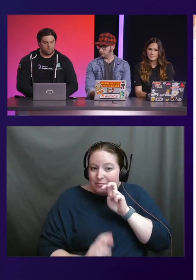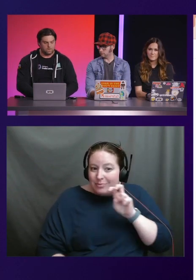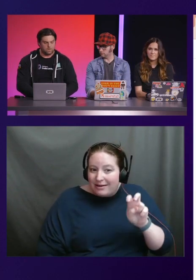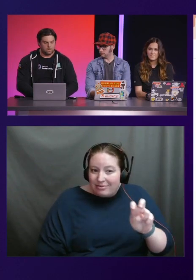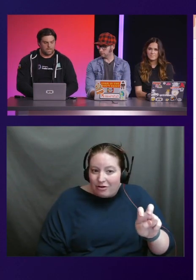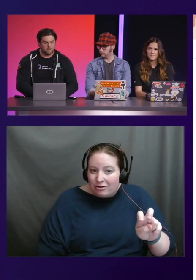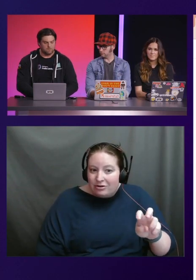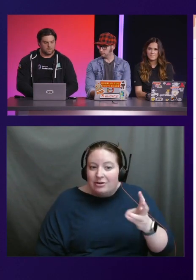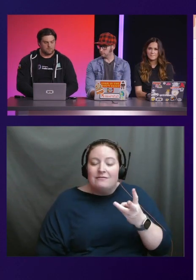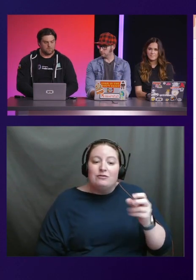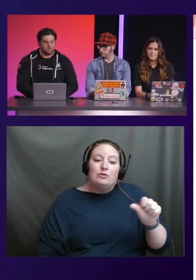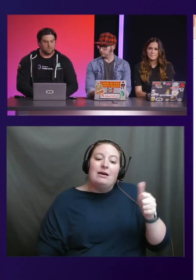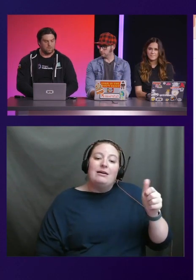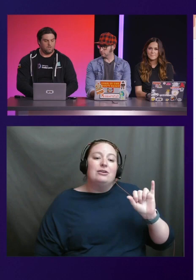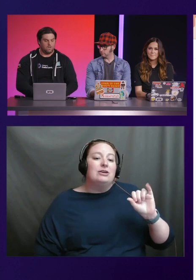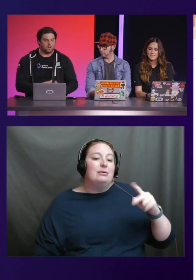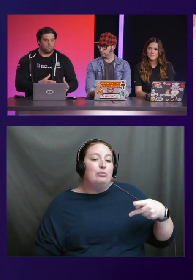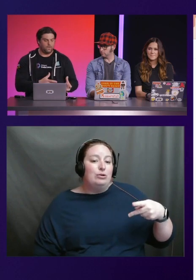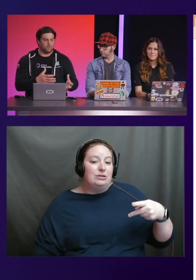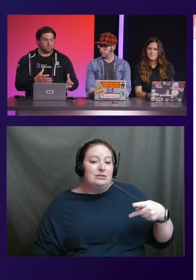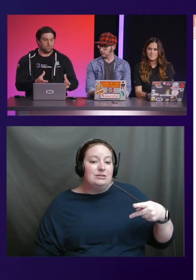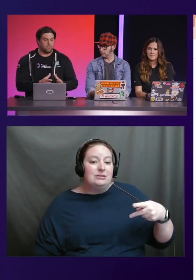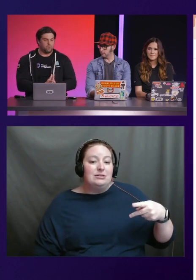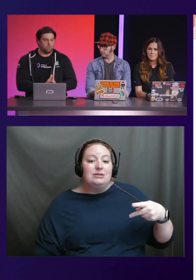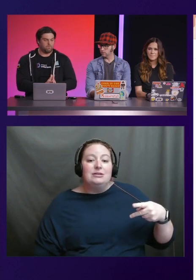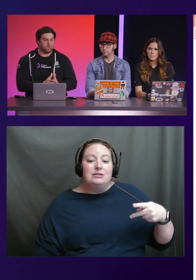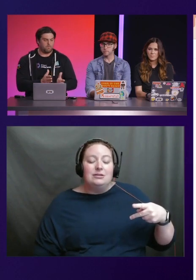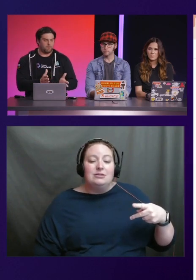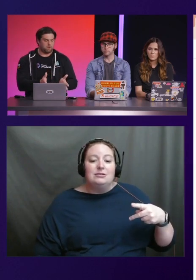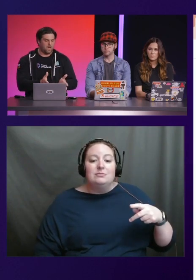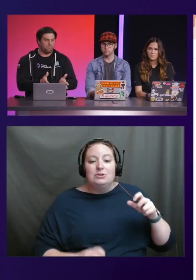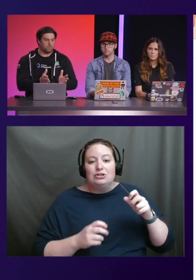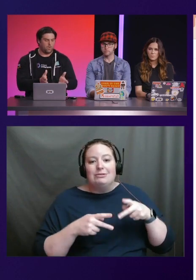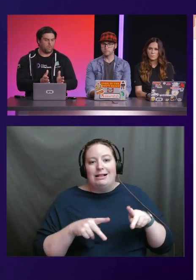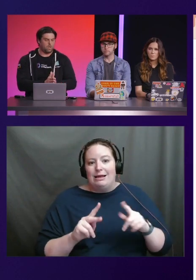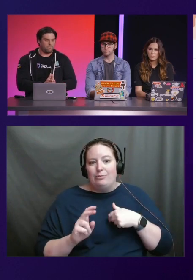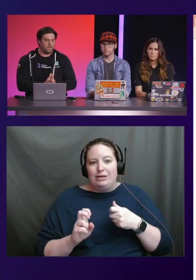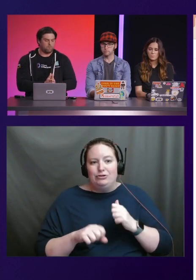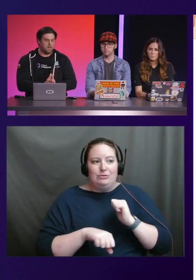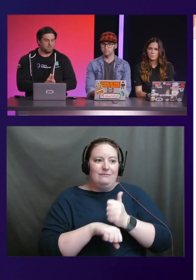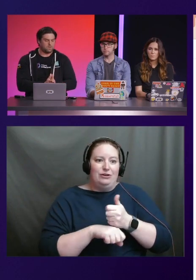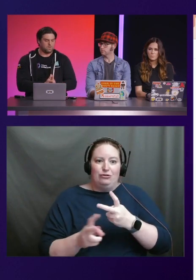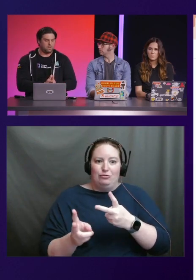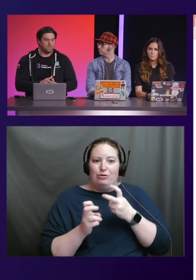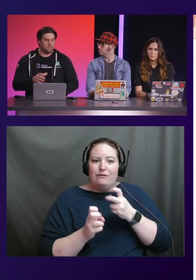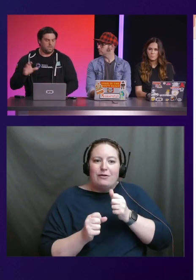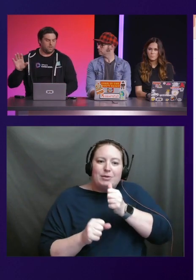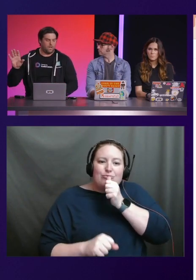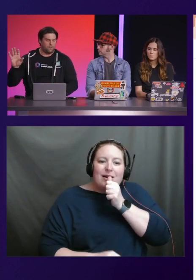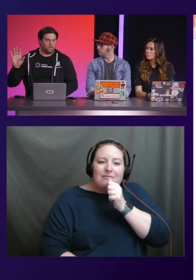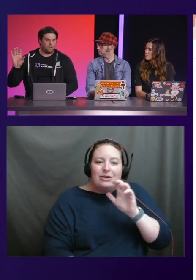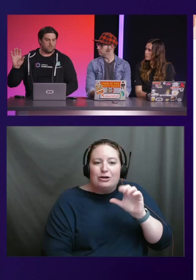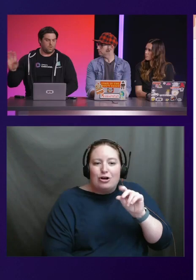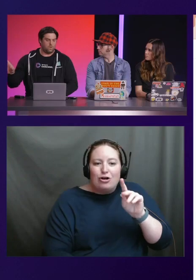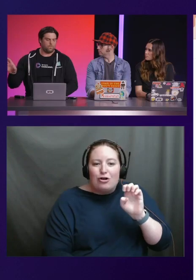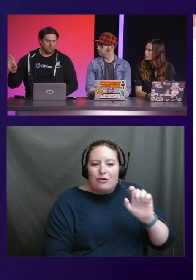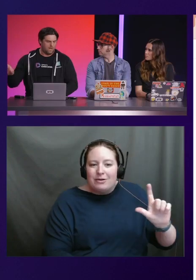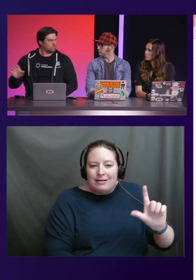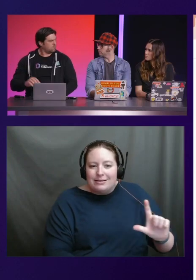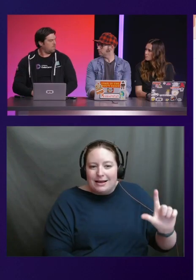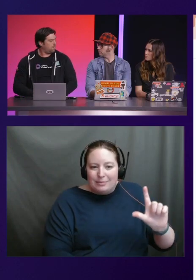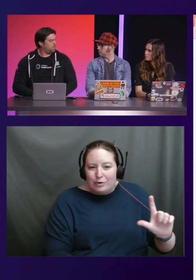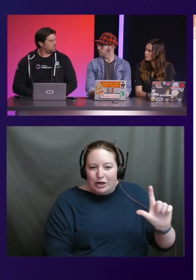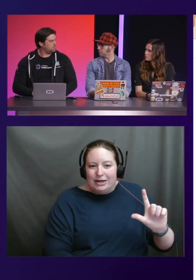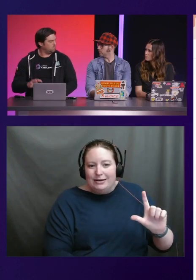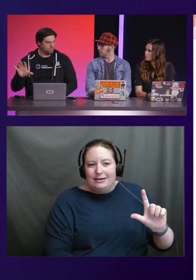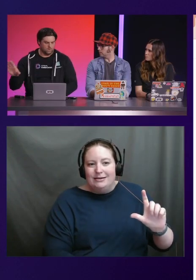inputs, which allows me to configure or pull from the private code artifact repository that the